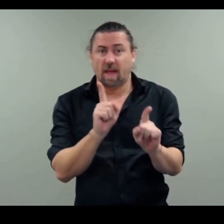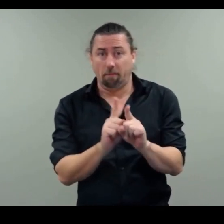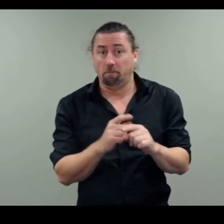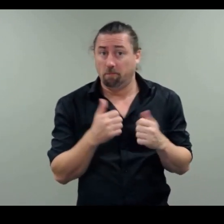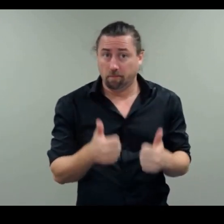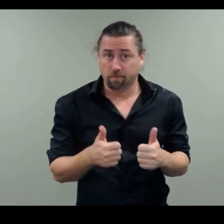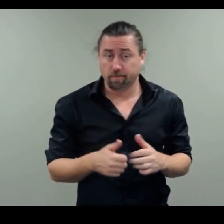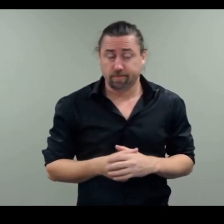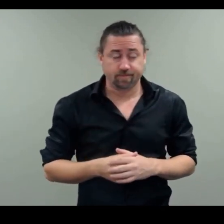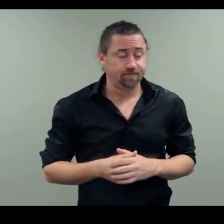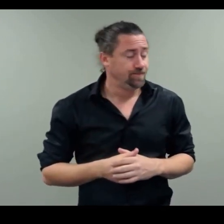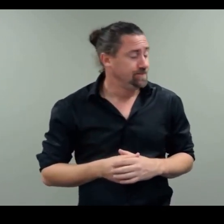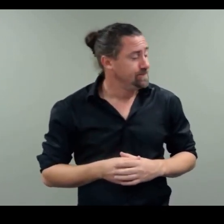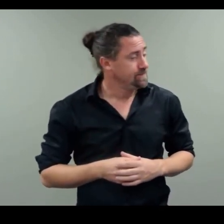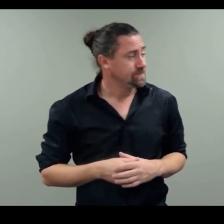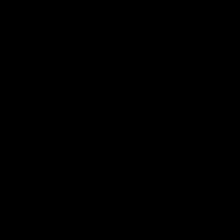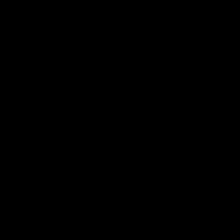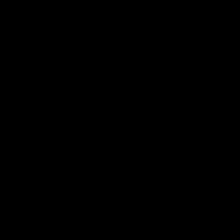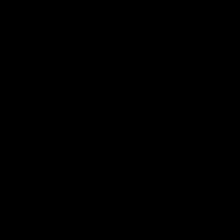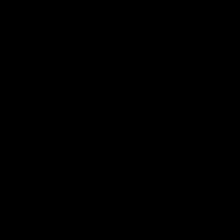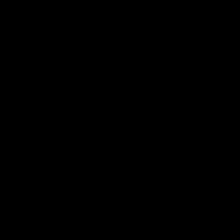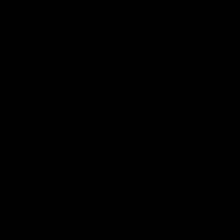it another 10 times on our left.